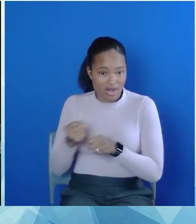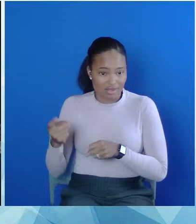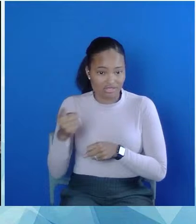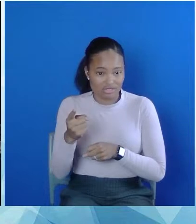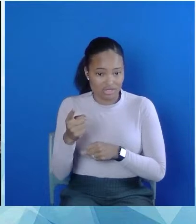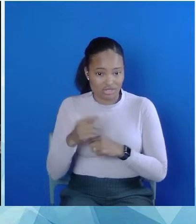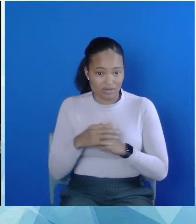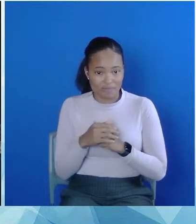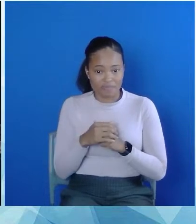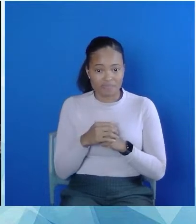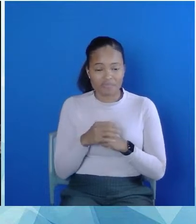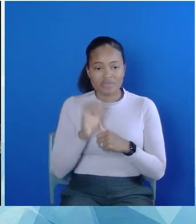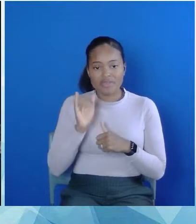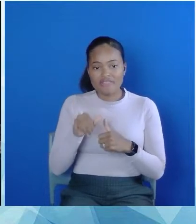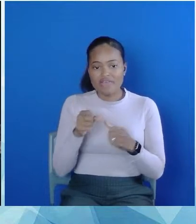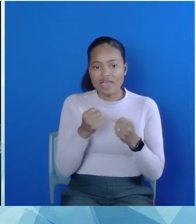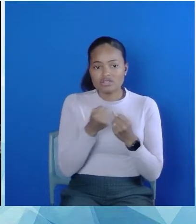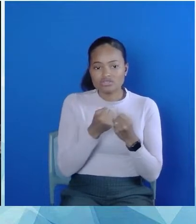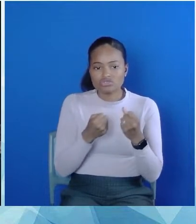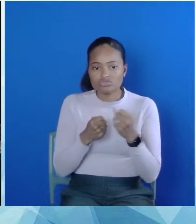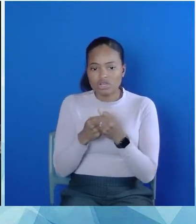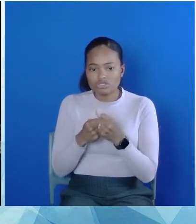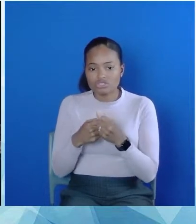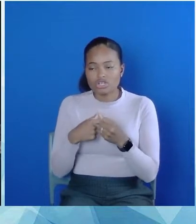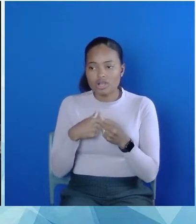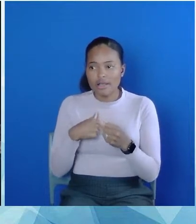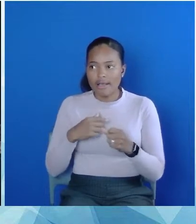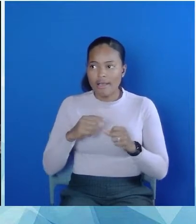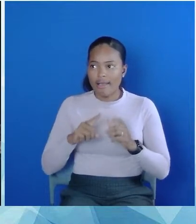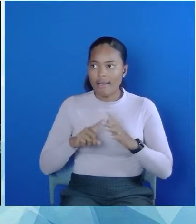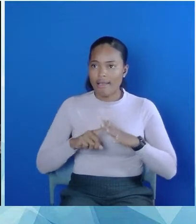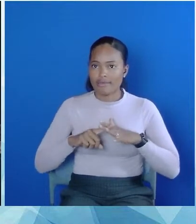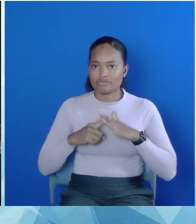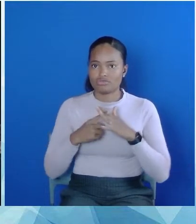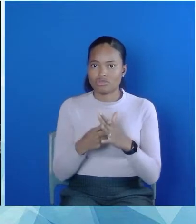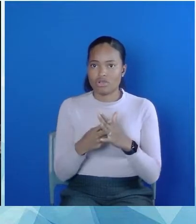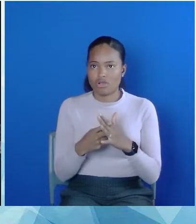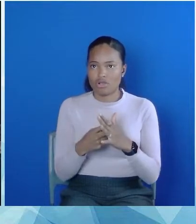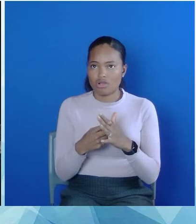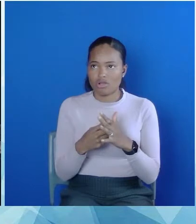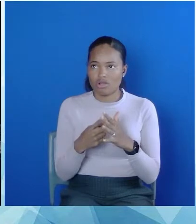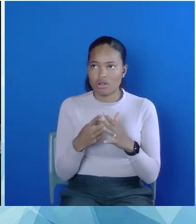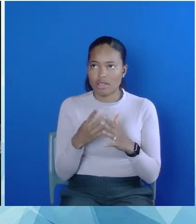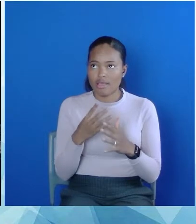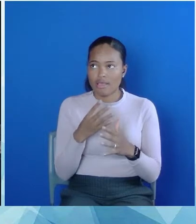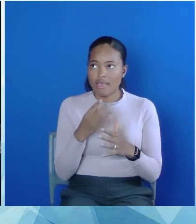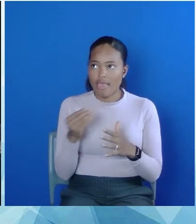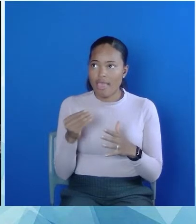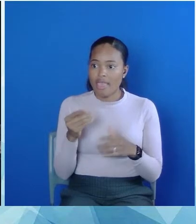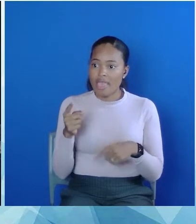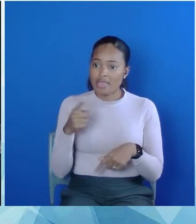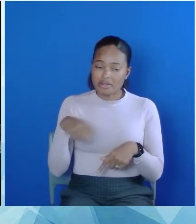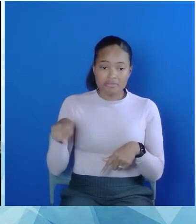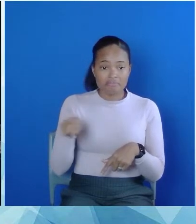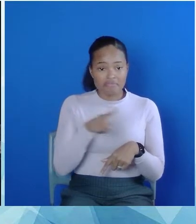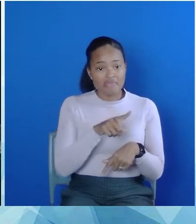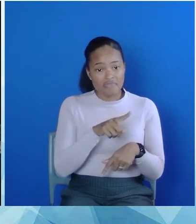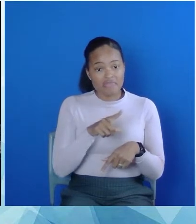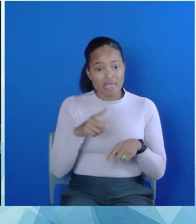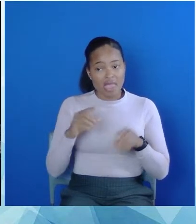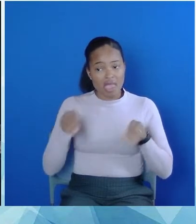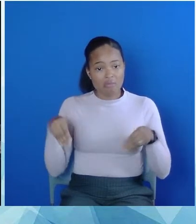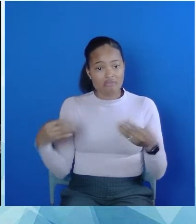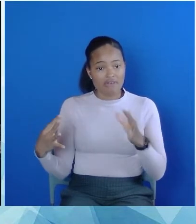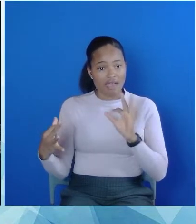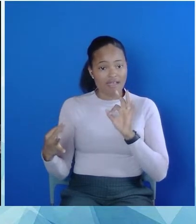Some of that structure I put in play, and they gave a lot of feedback. Their